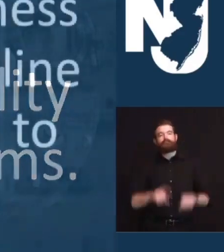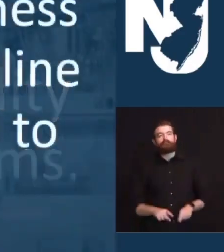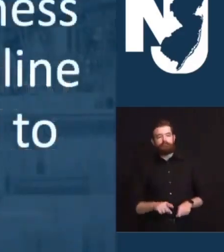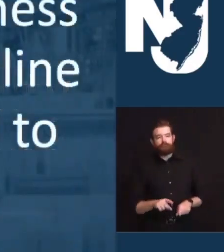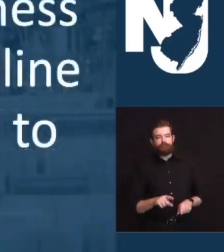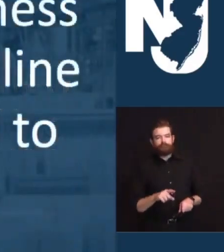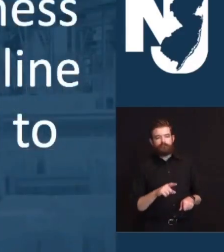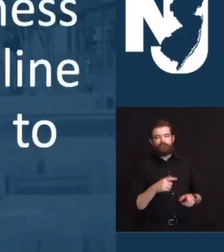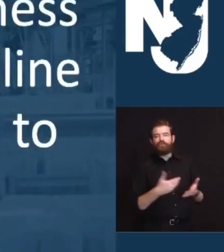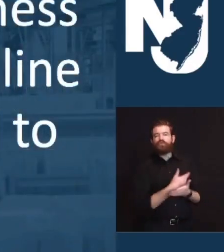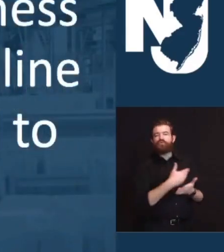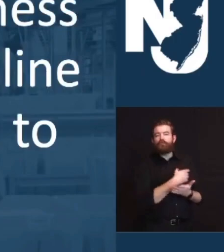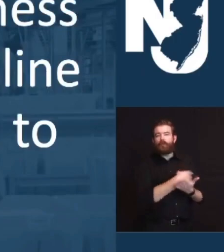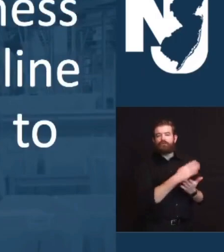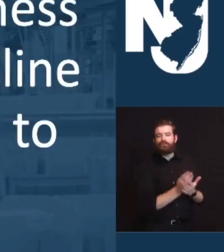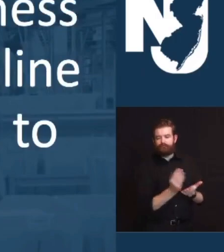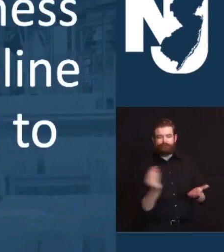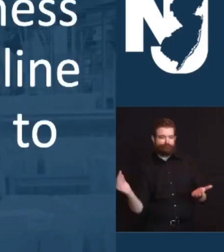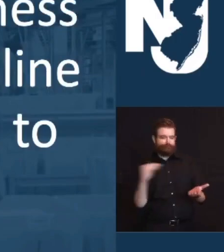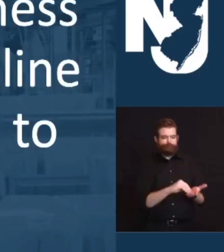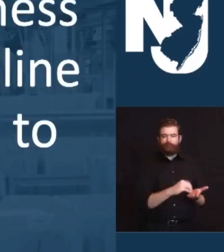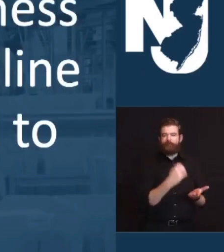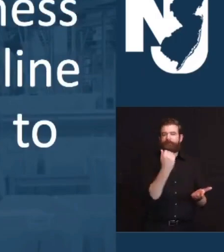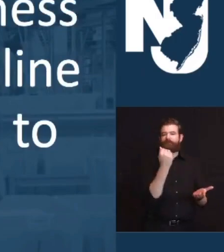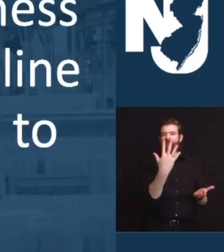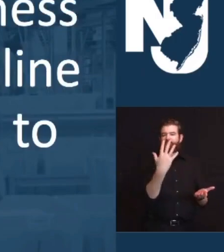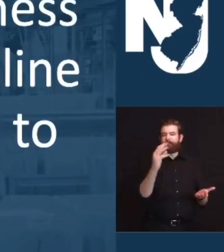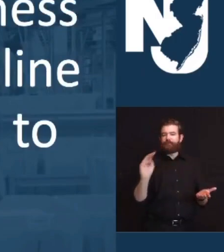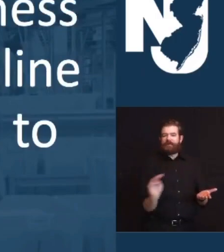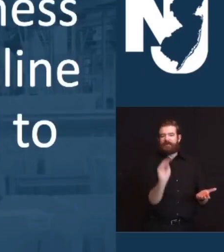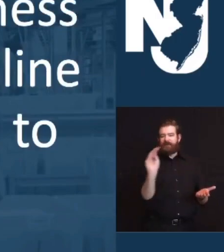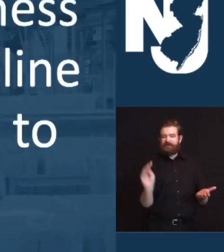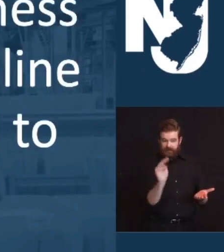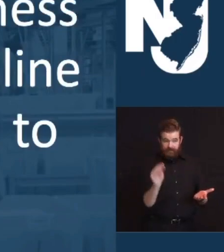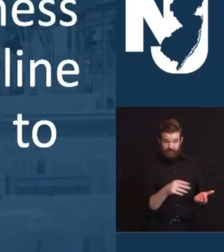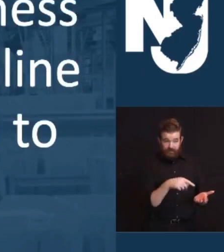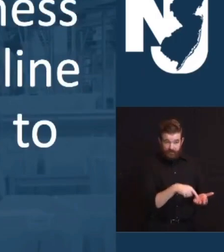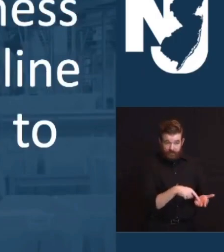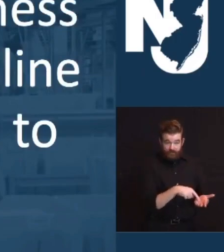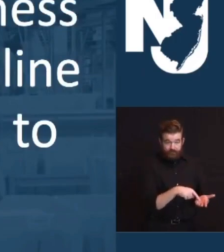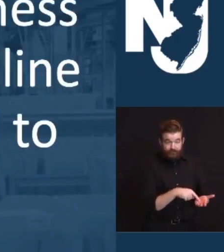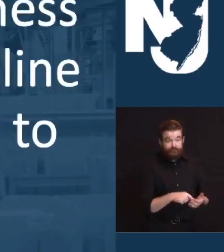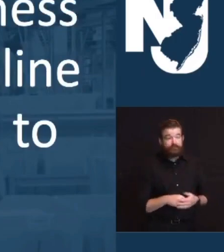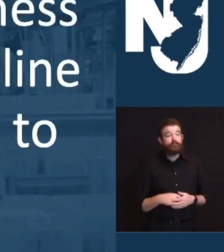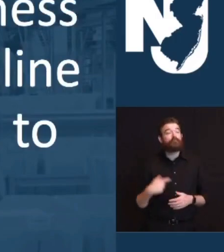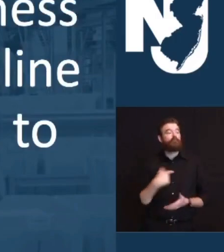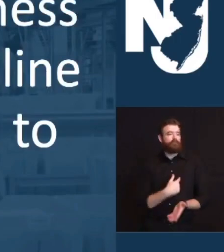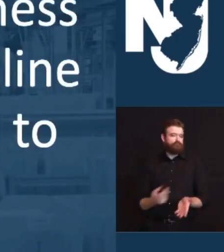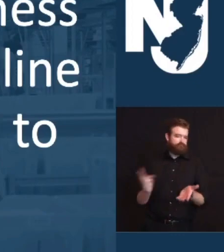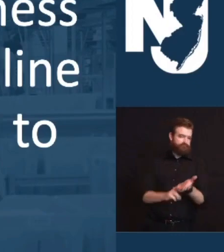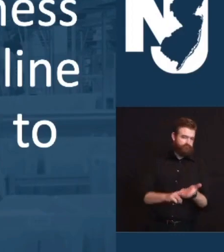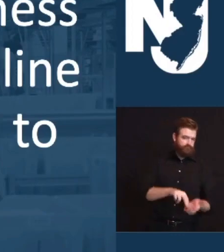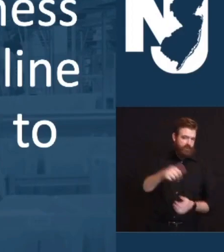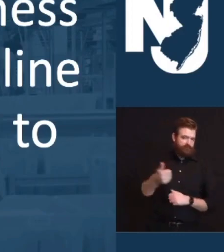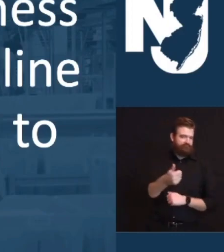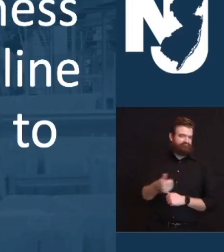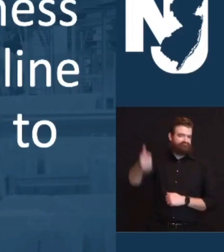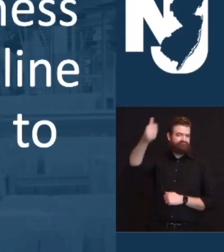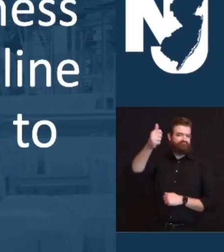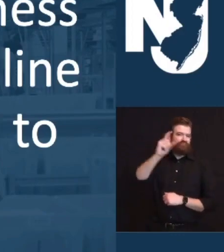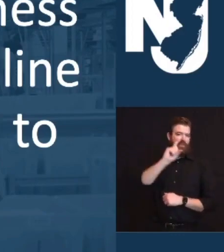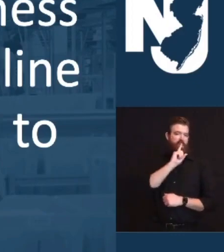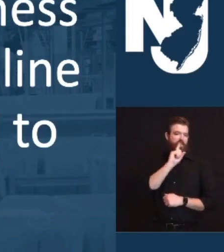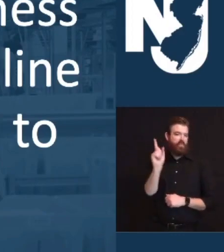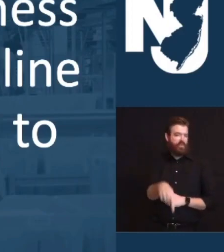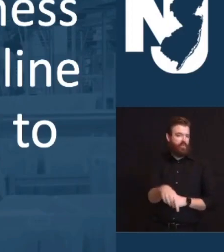Also this morning, I signed an executive order that extended the due date for filing the 2019 corporate business tax annual